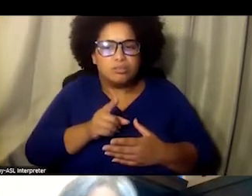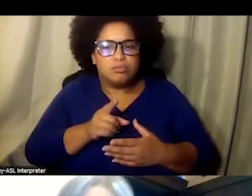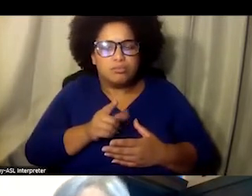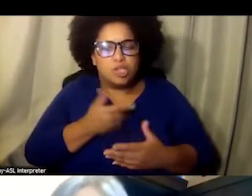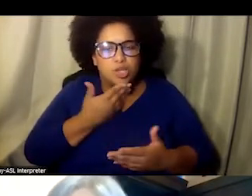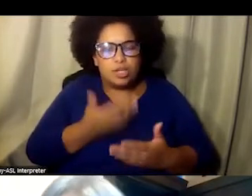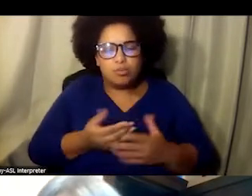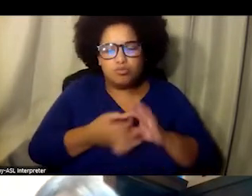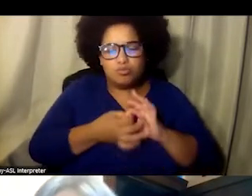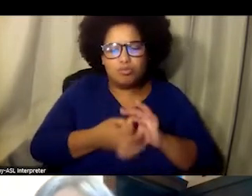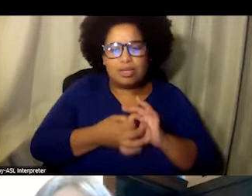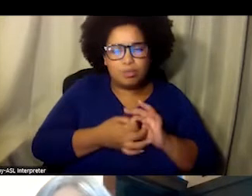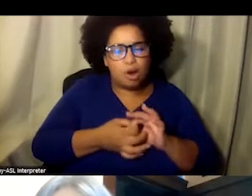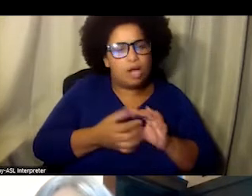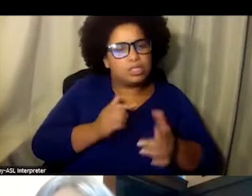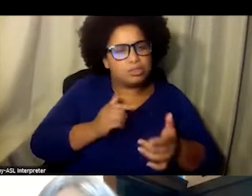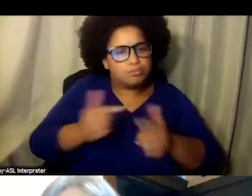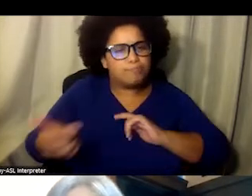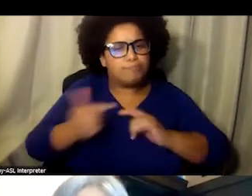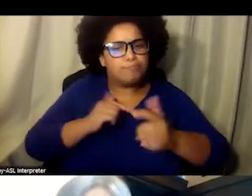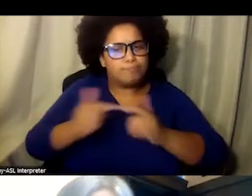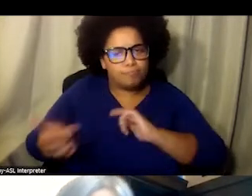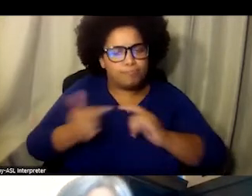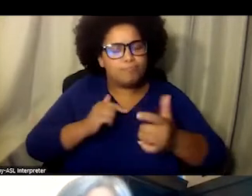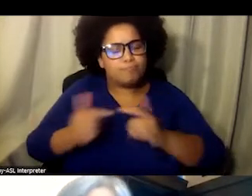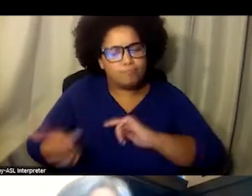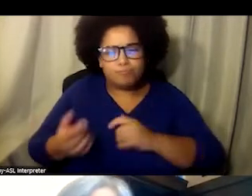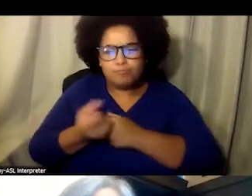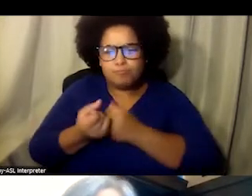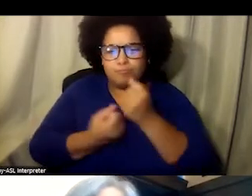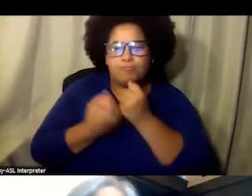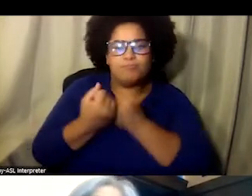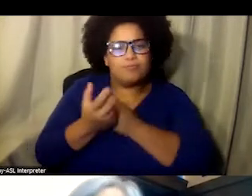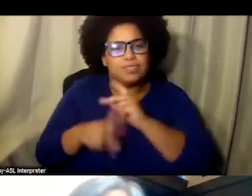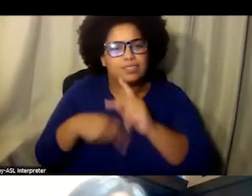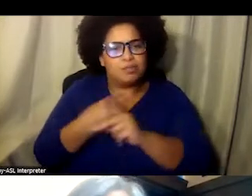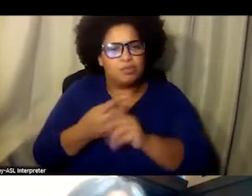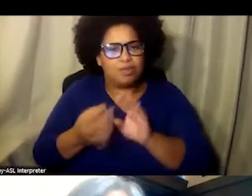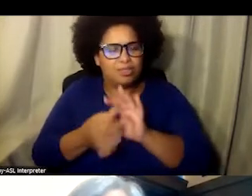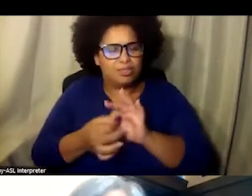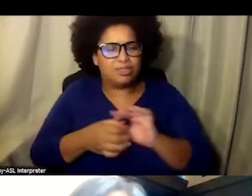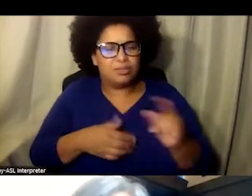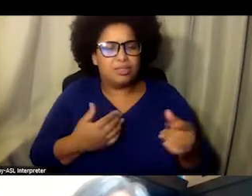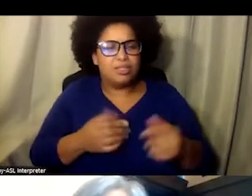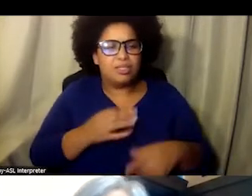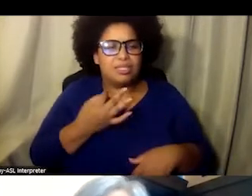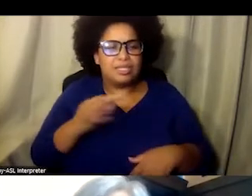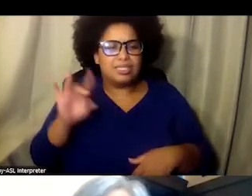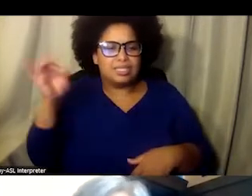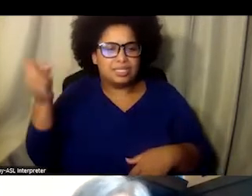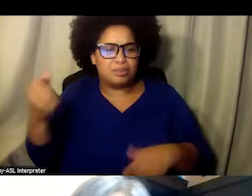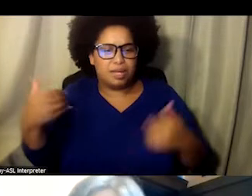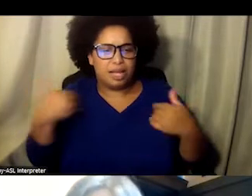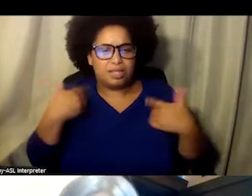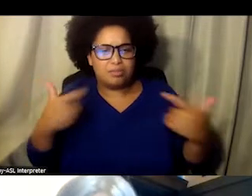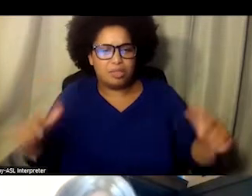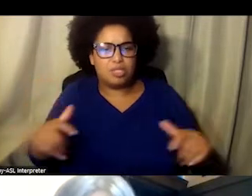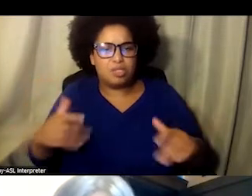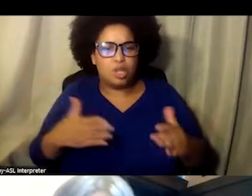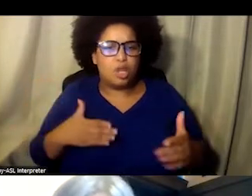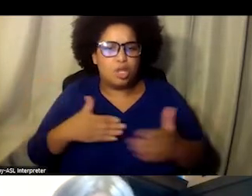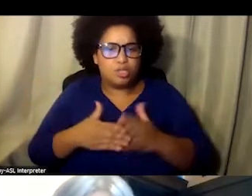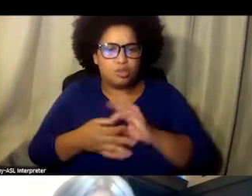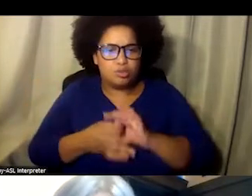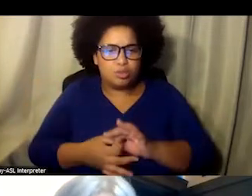relationships. Here's another example about the social determinants of health. In the 1980s, we had this major lawsuit regarding the